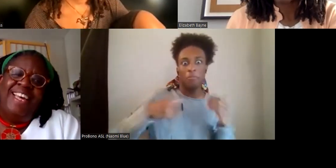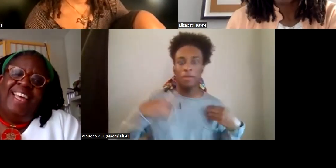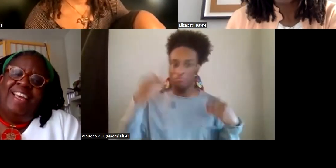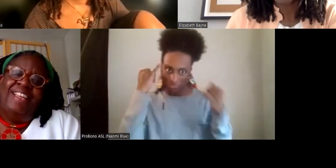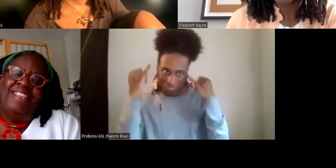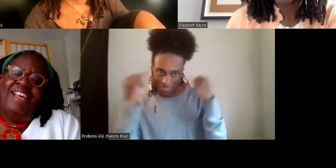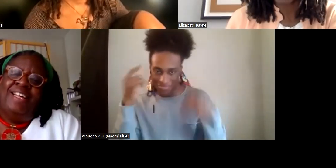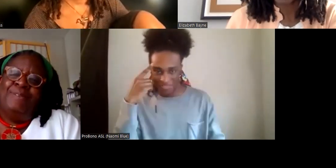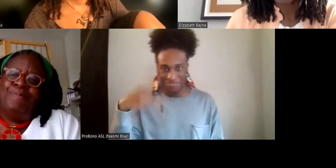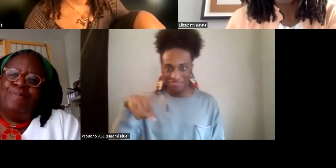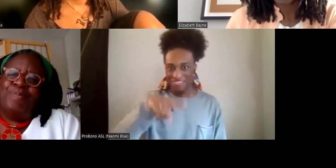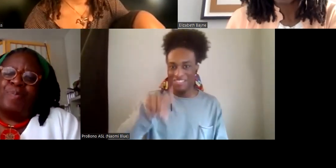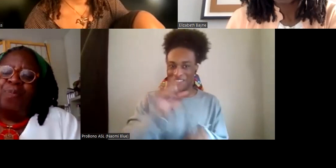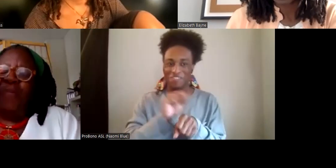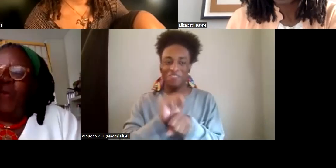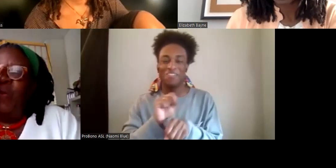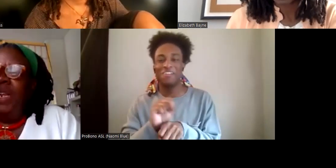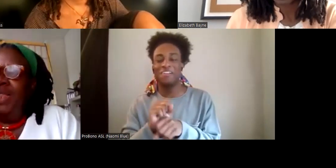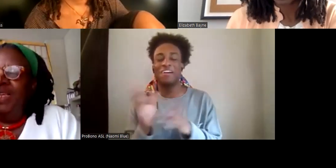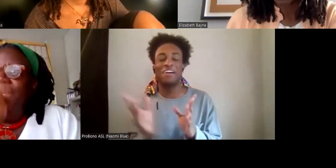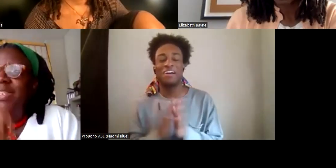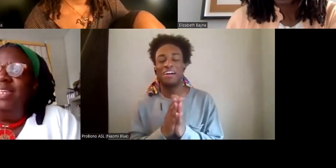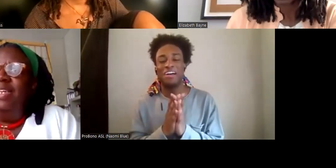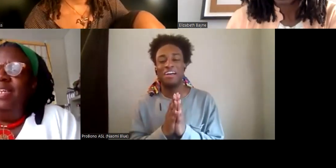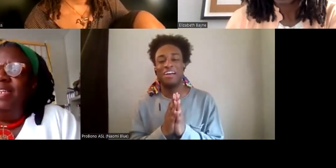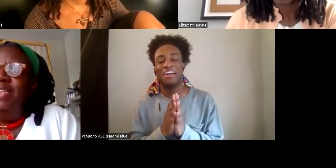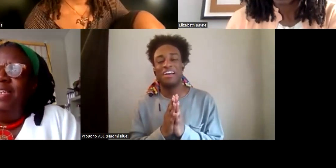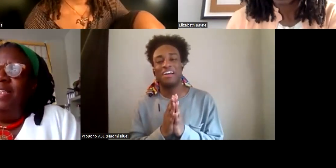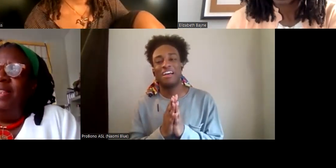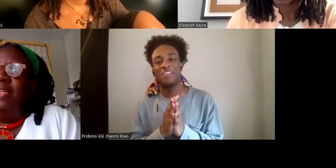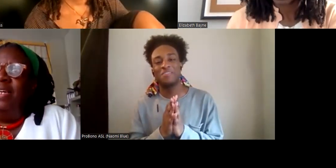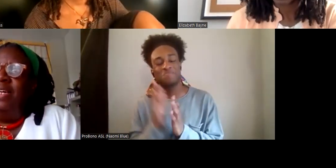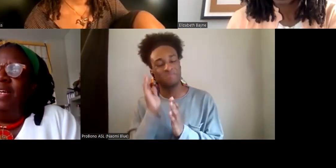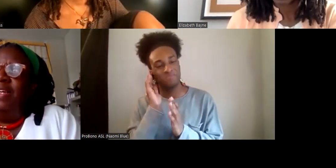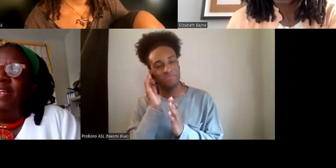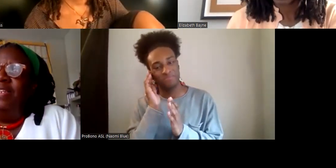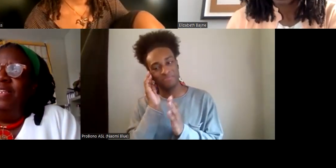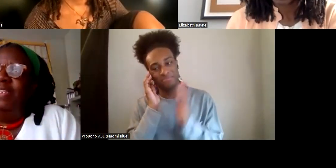on. And one of the